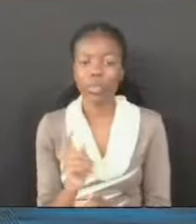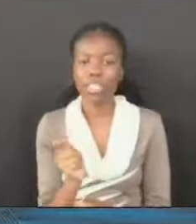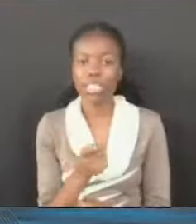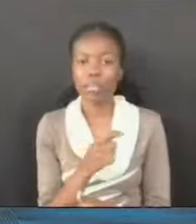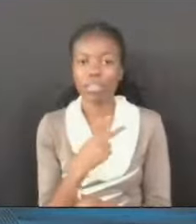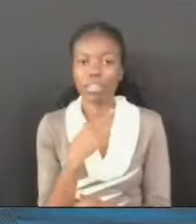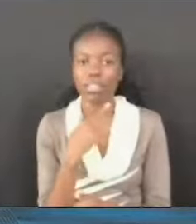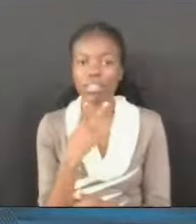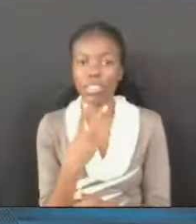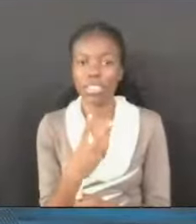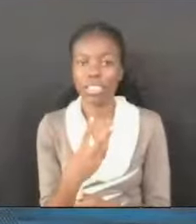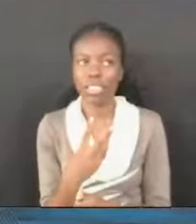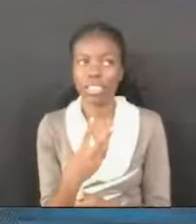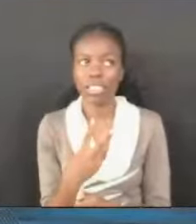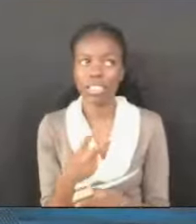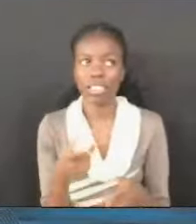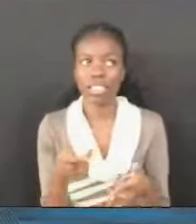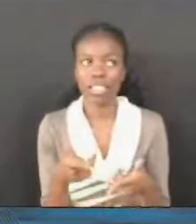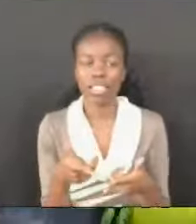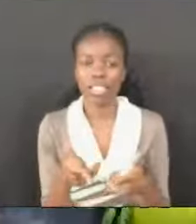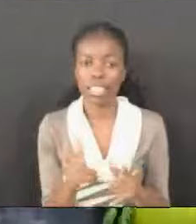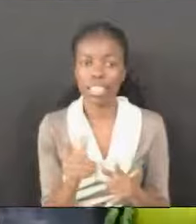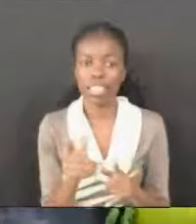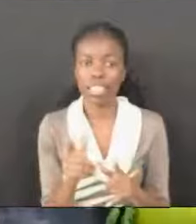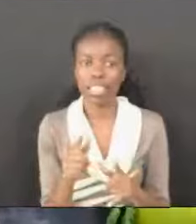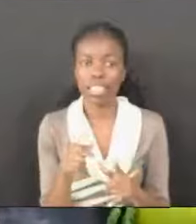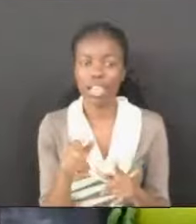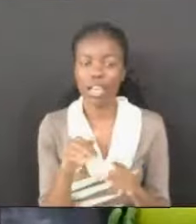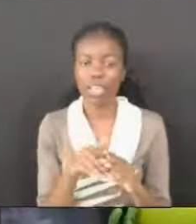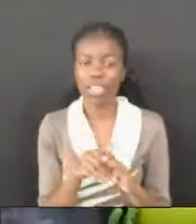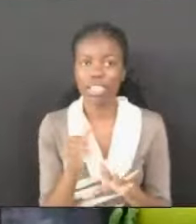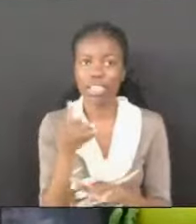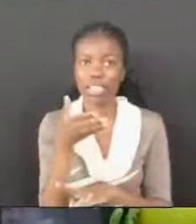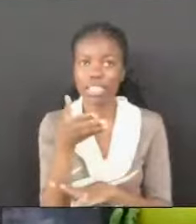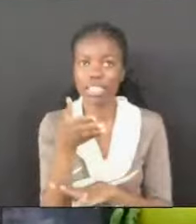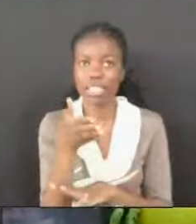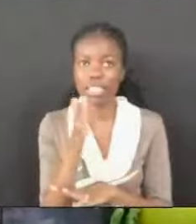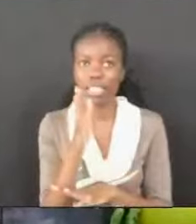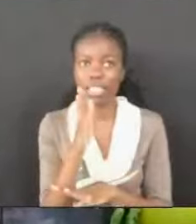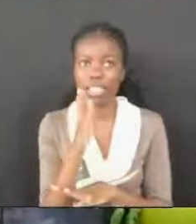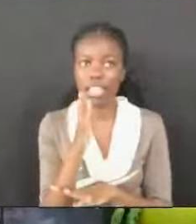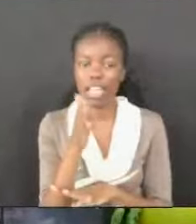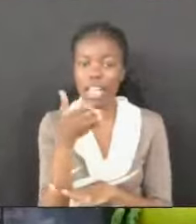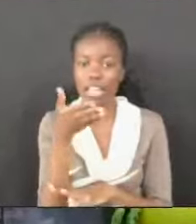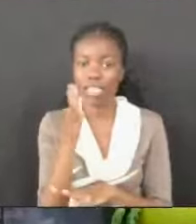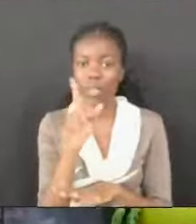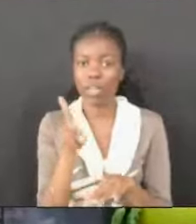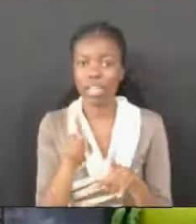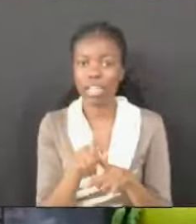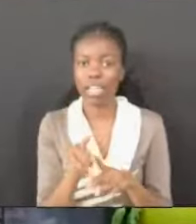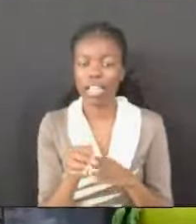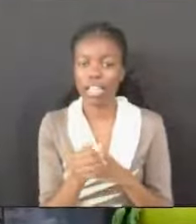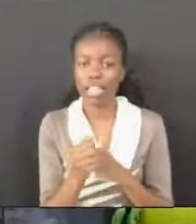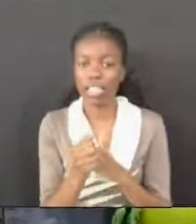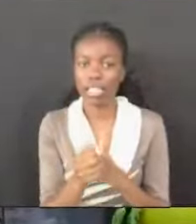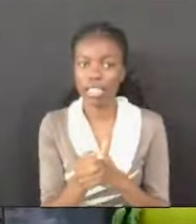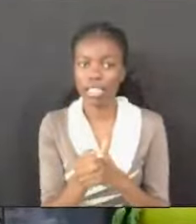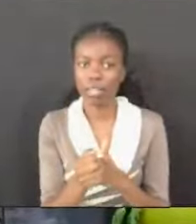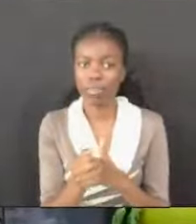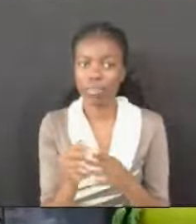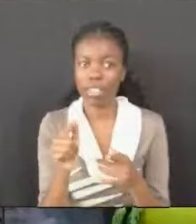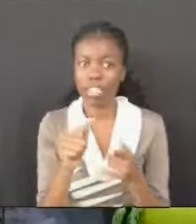are trying hard as hard can be to learn